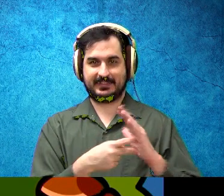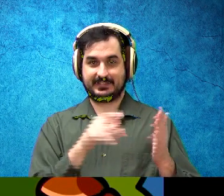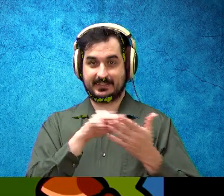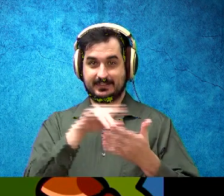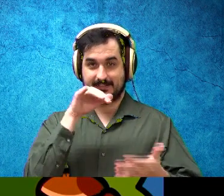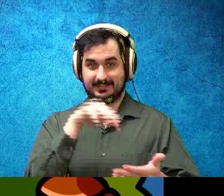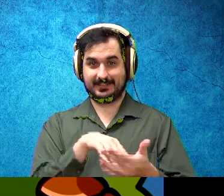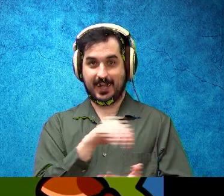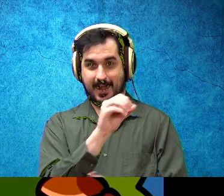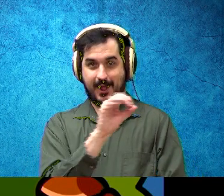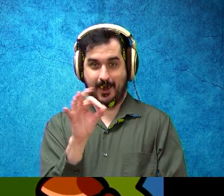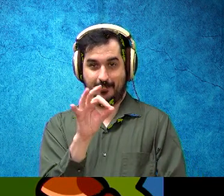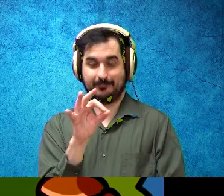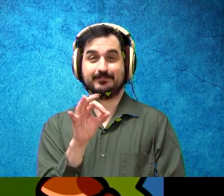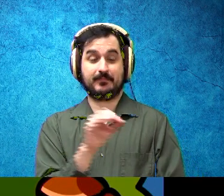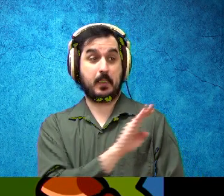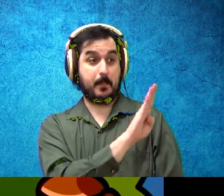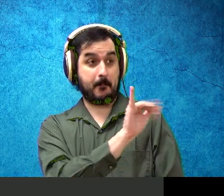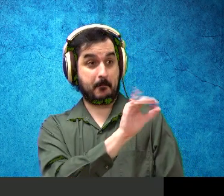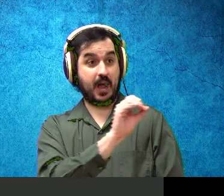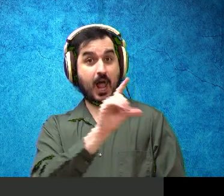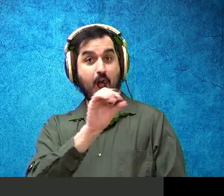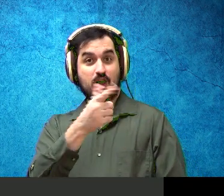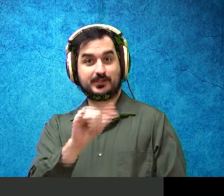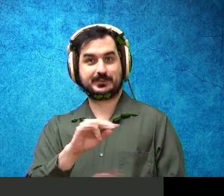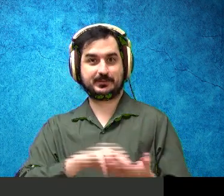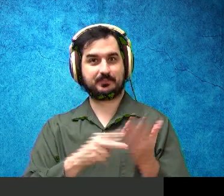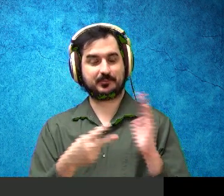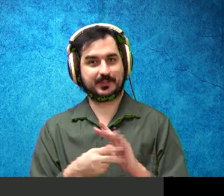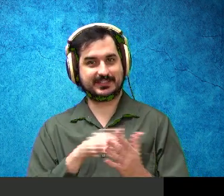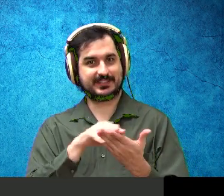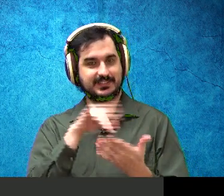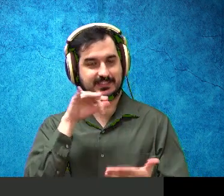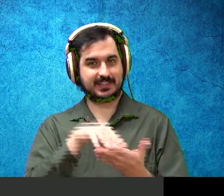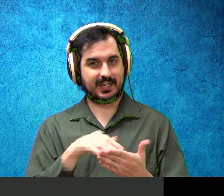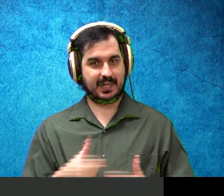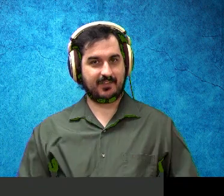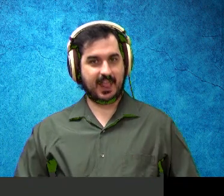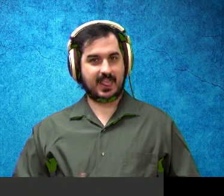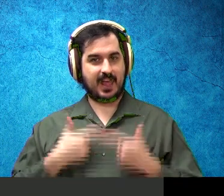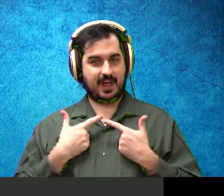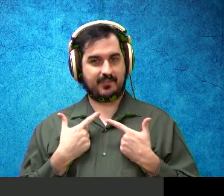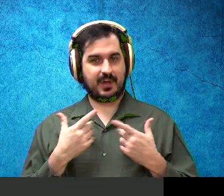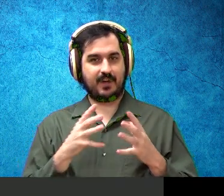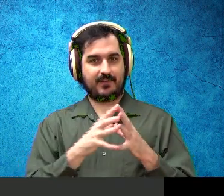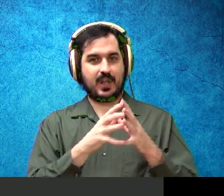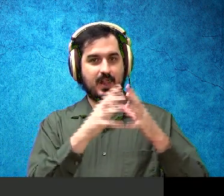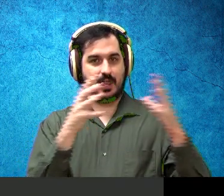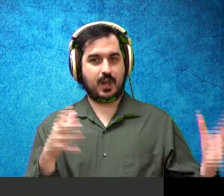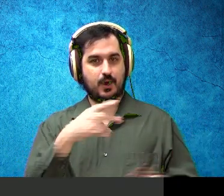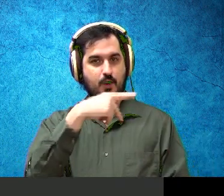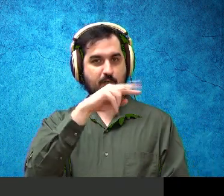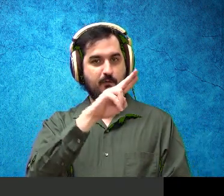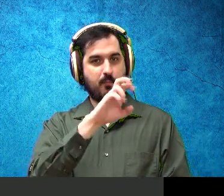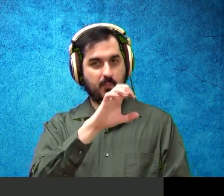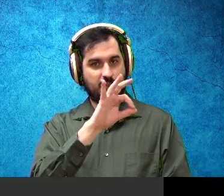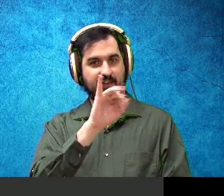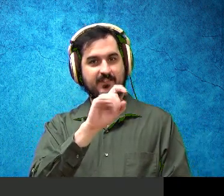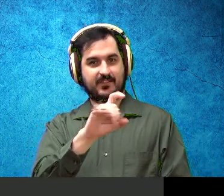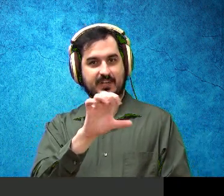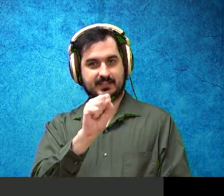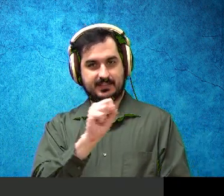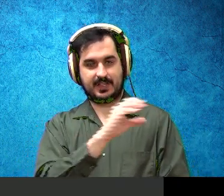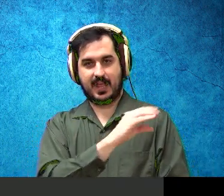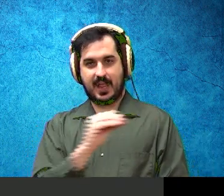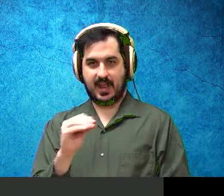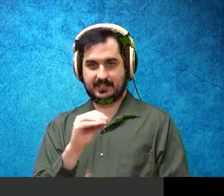biology means the study of life. A lot of prefixes and suffixes come from Greek and Latin words. If you learn what some of them